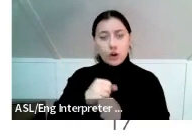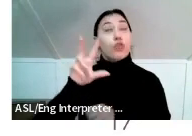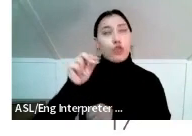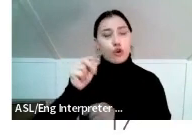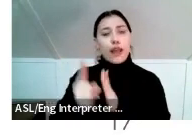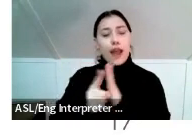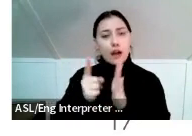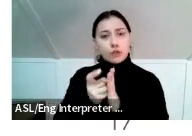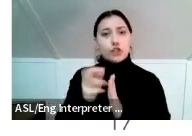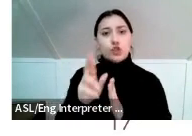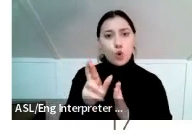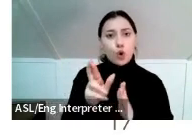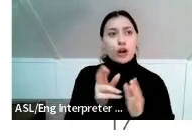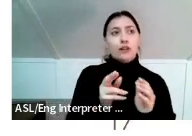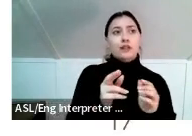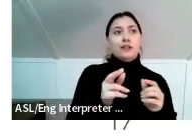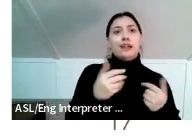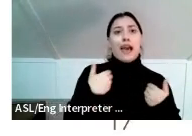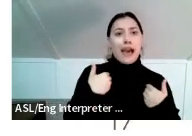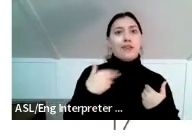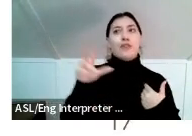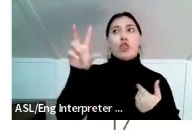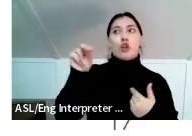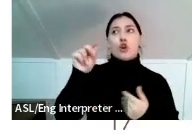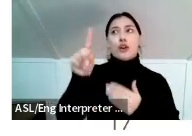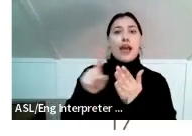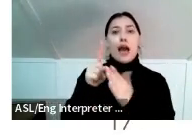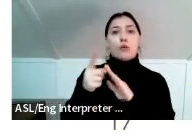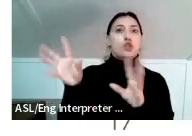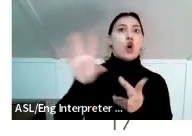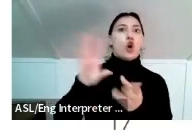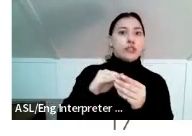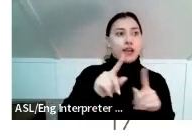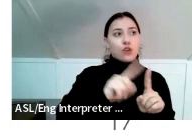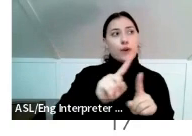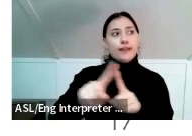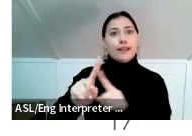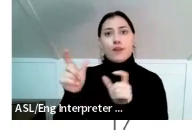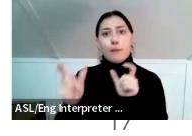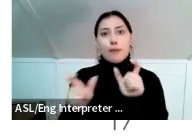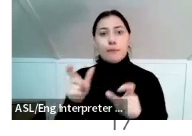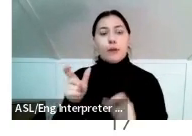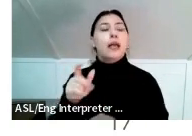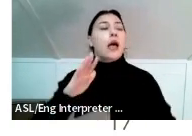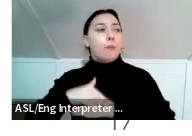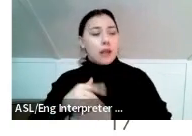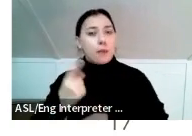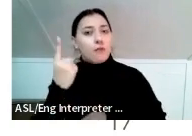amongst employees? That is a minimum of a single dedicated person.